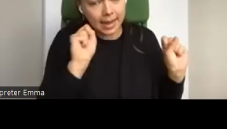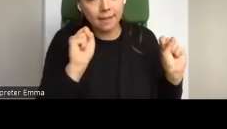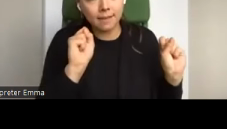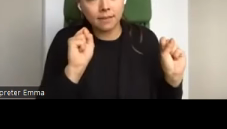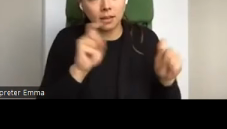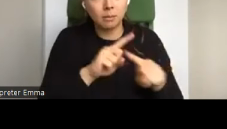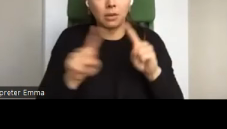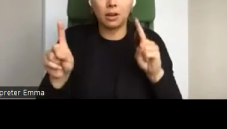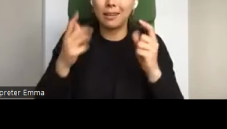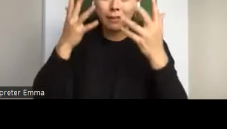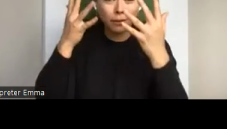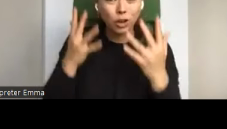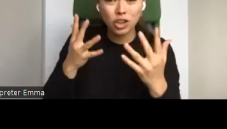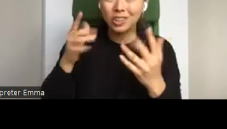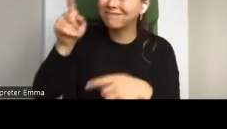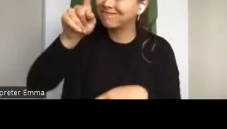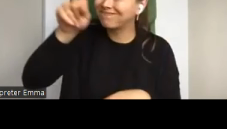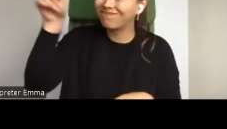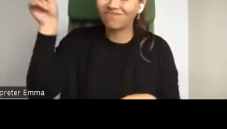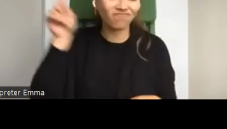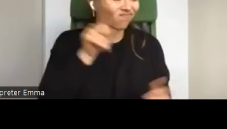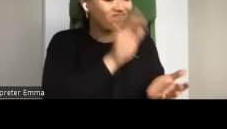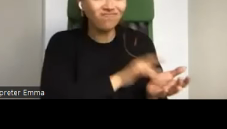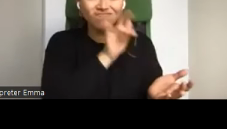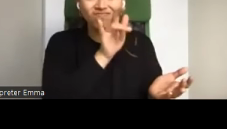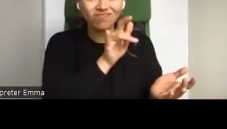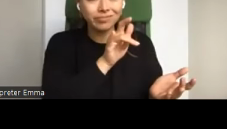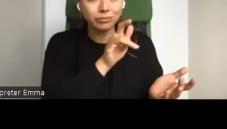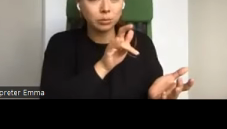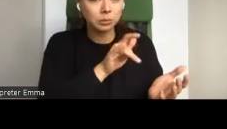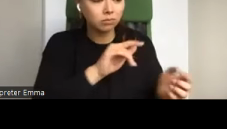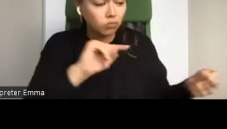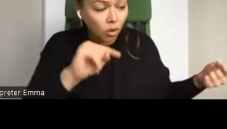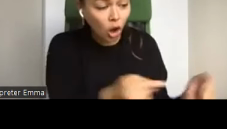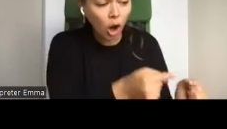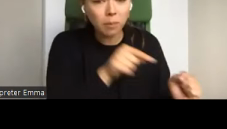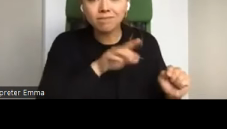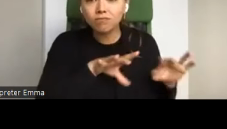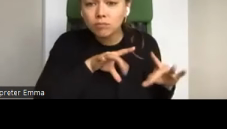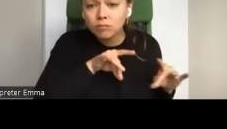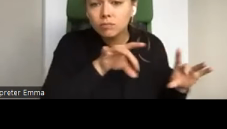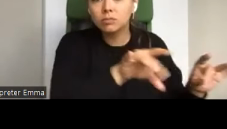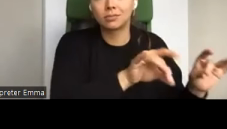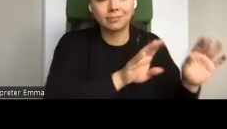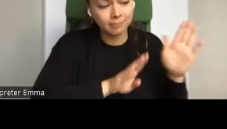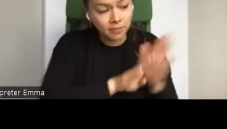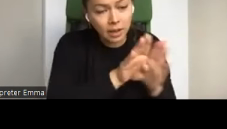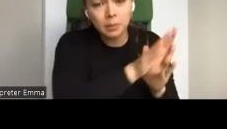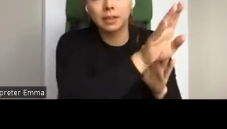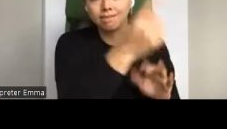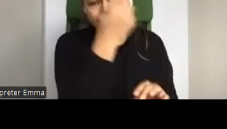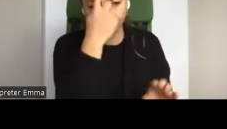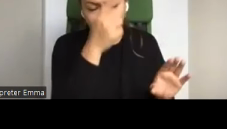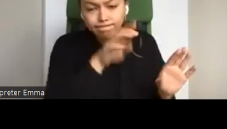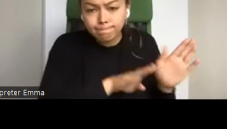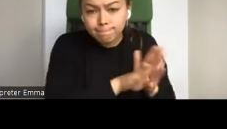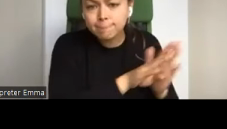the children and harm the child's development and harm his or her psychological development. And this happens